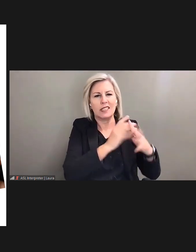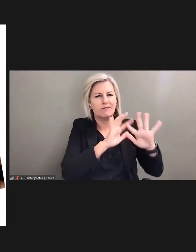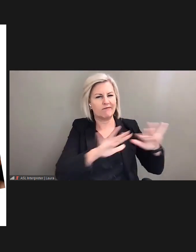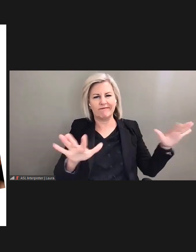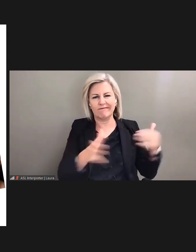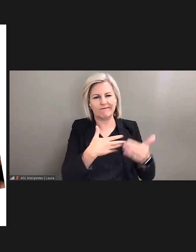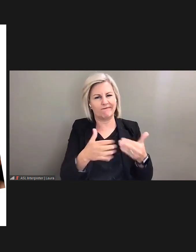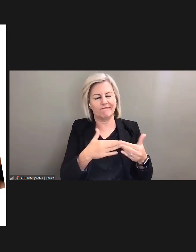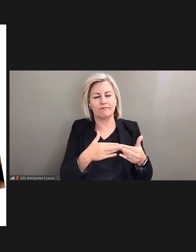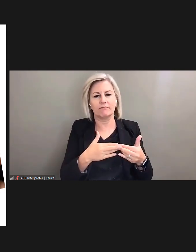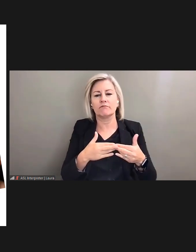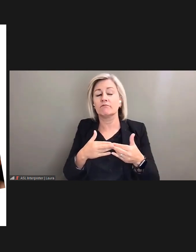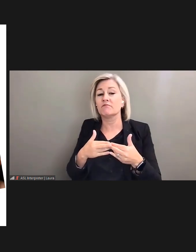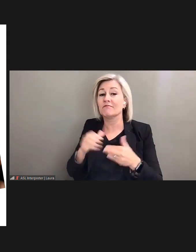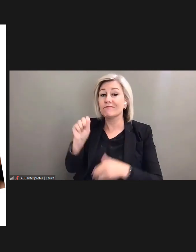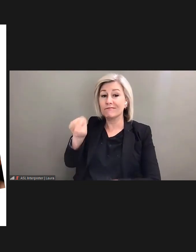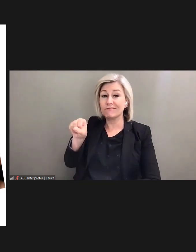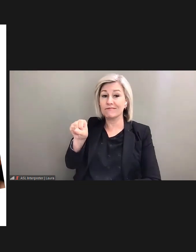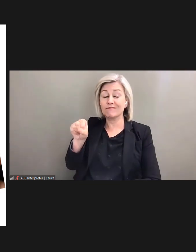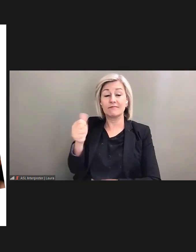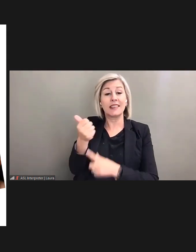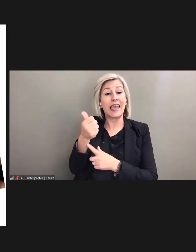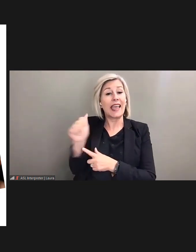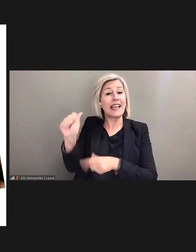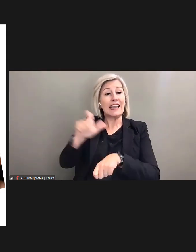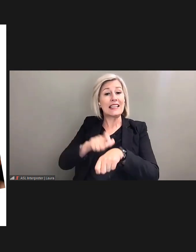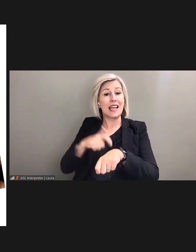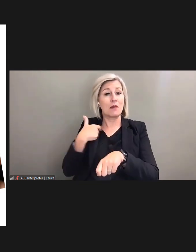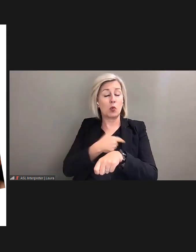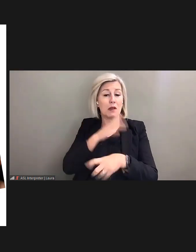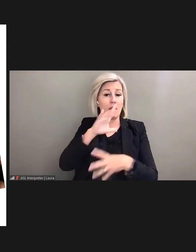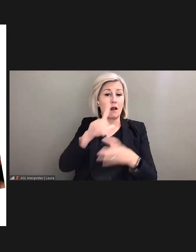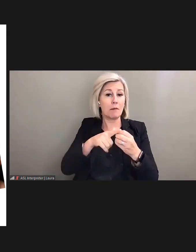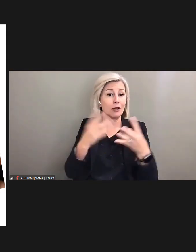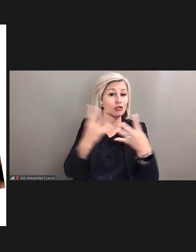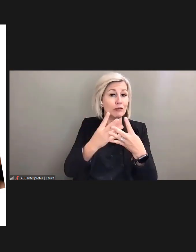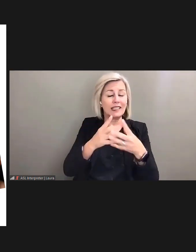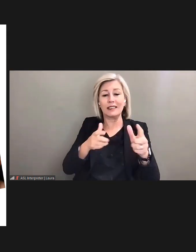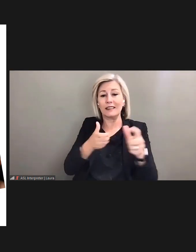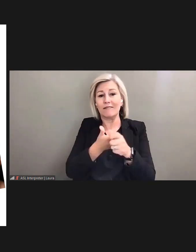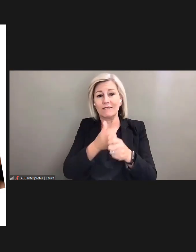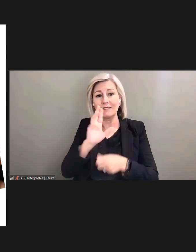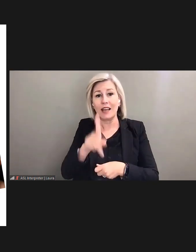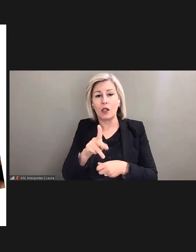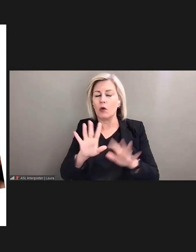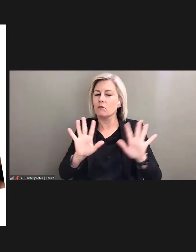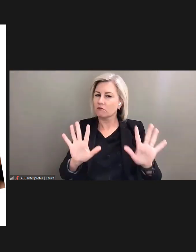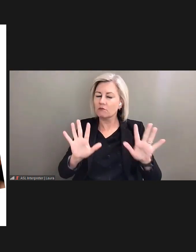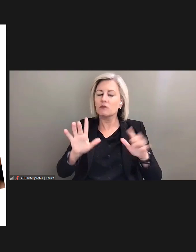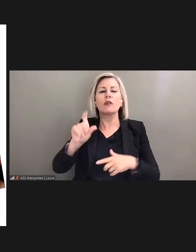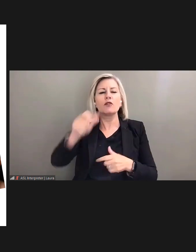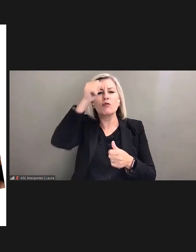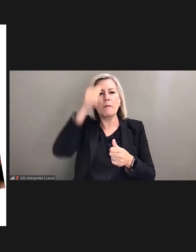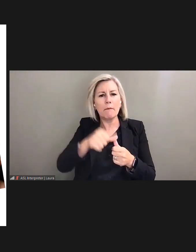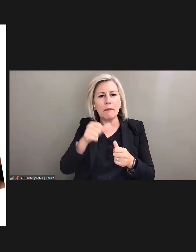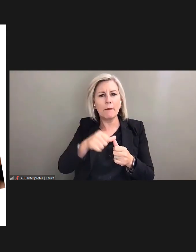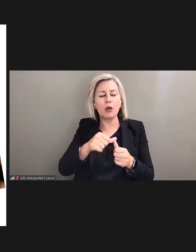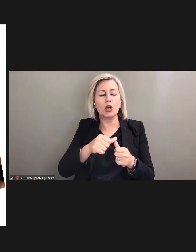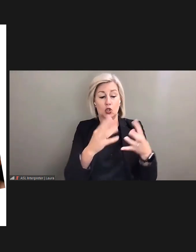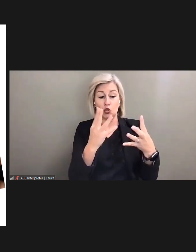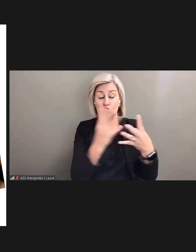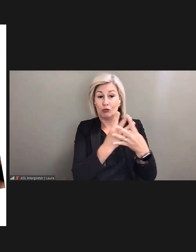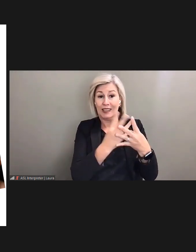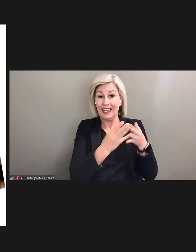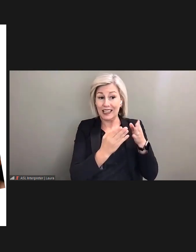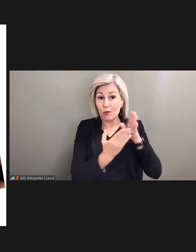Yeah, any conversation we have about screening and follow-up should always begin with a reminder that screening methods